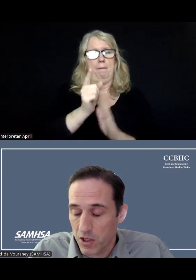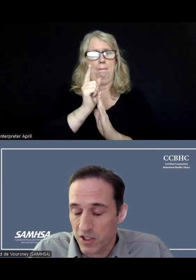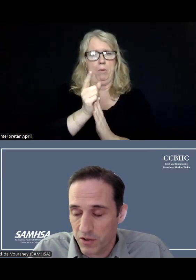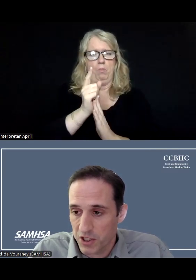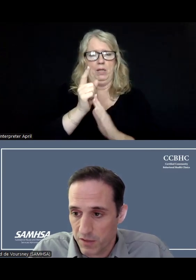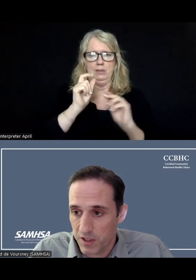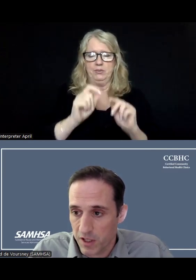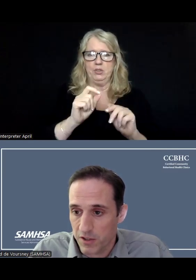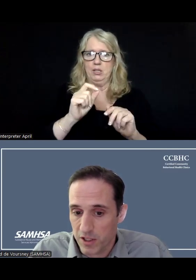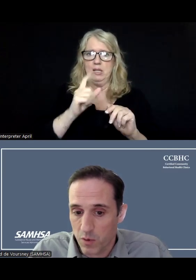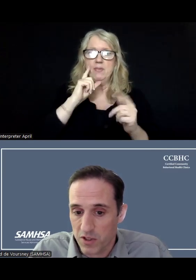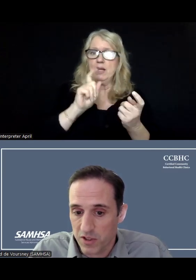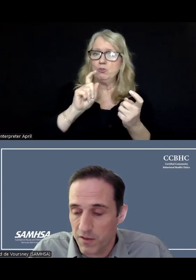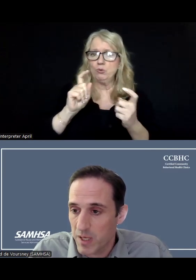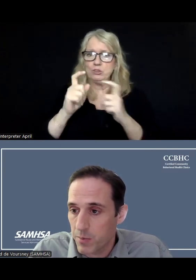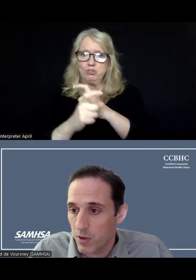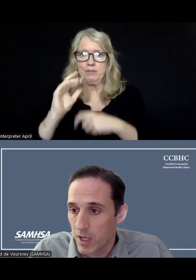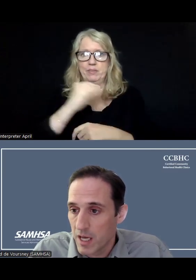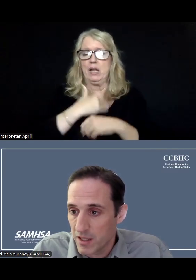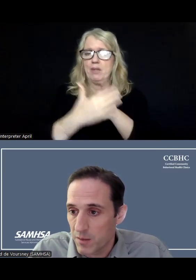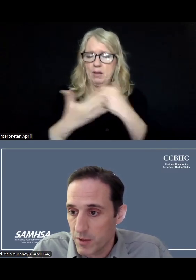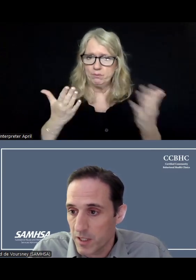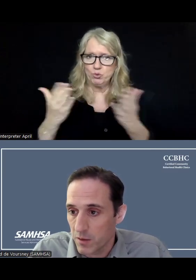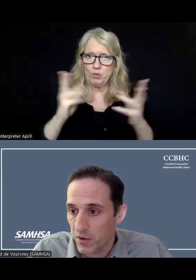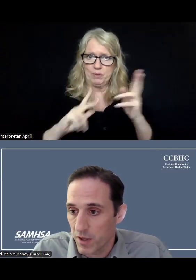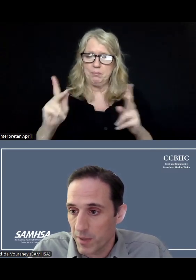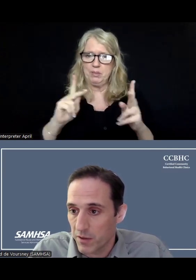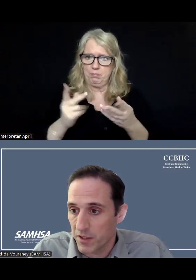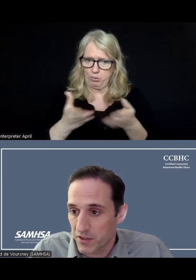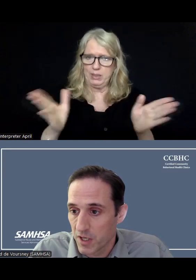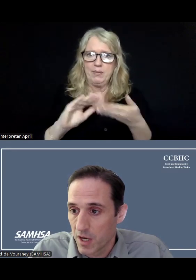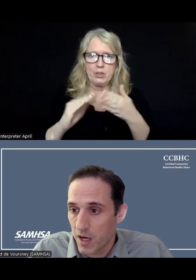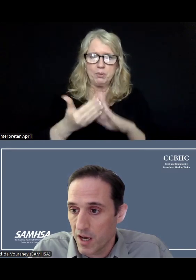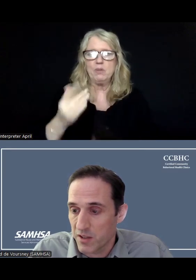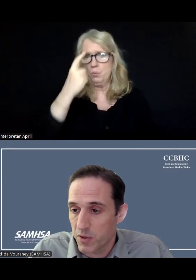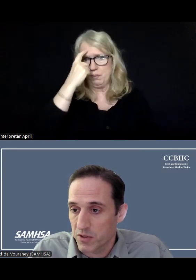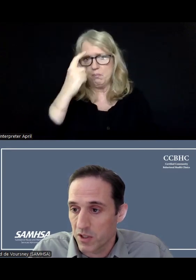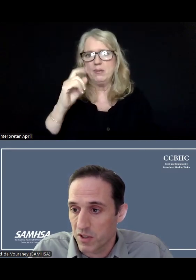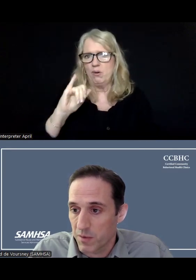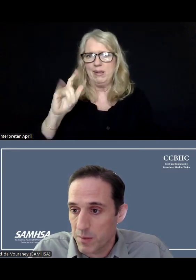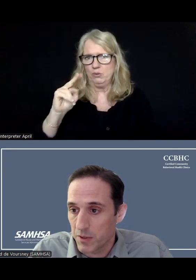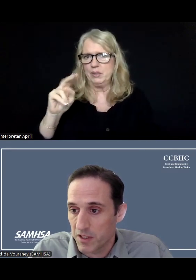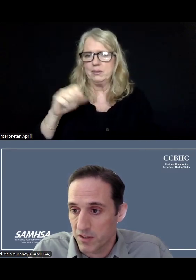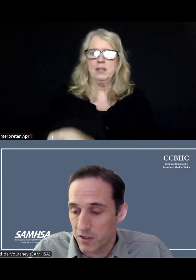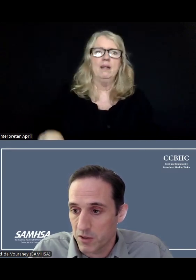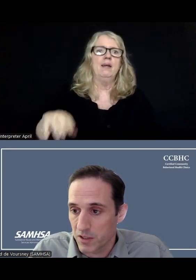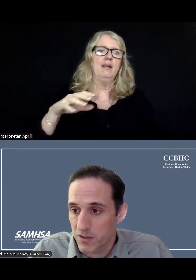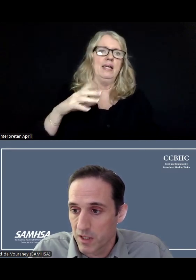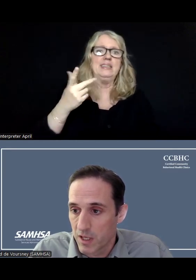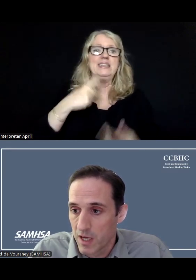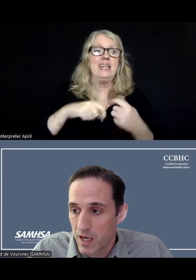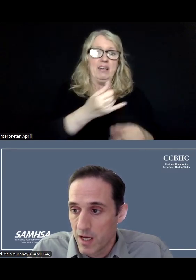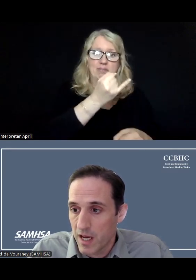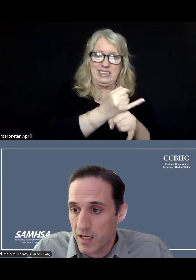that signaled the shift in our country towards serving people in the community with mental illness, as opposed to serving people in